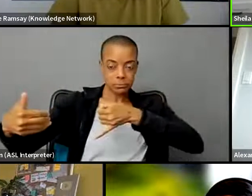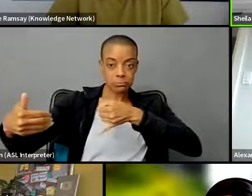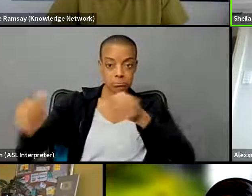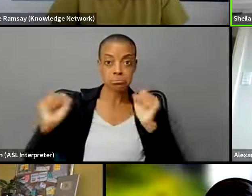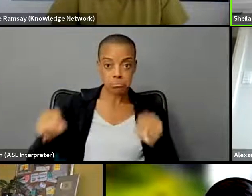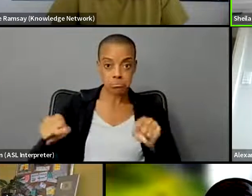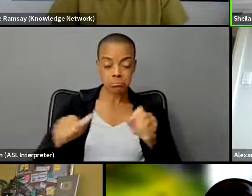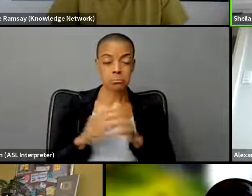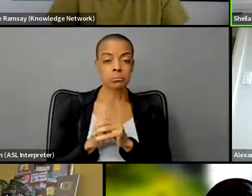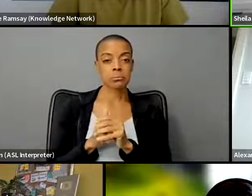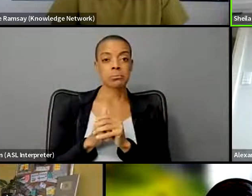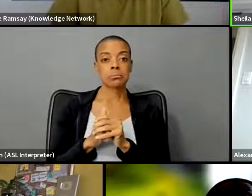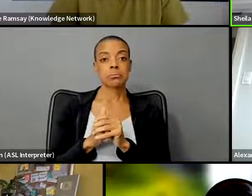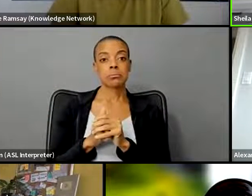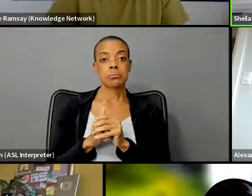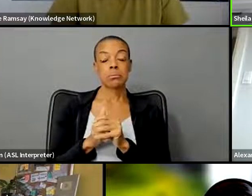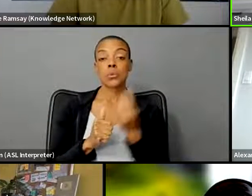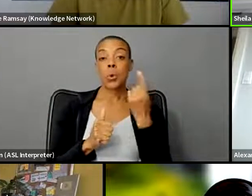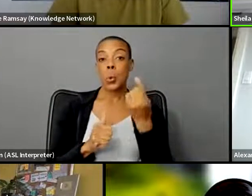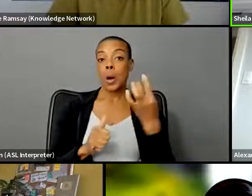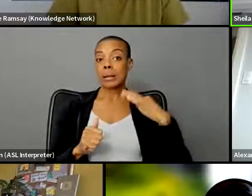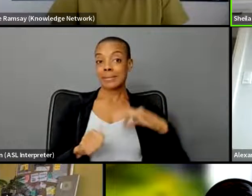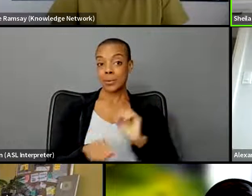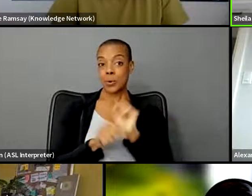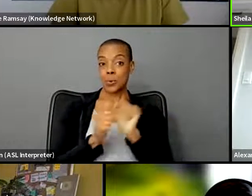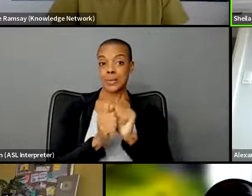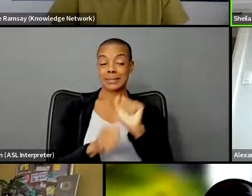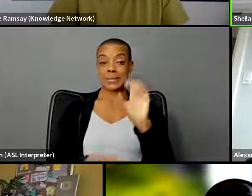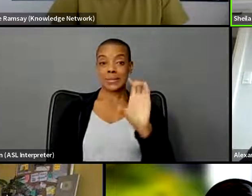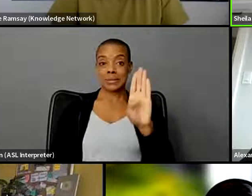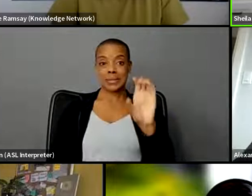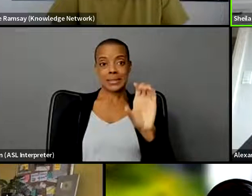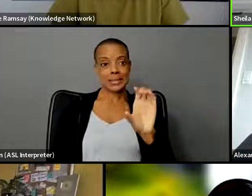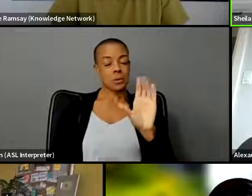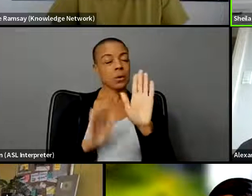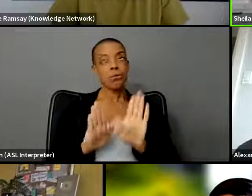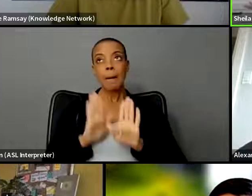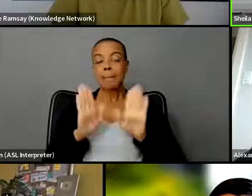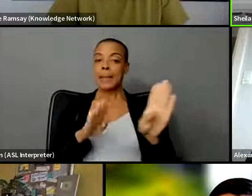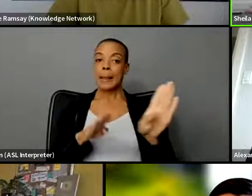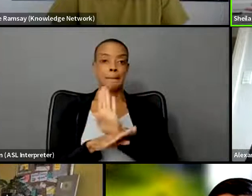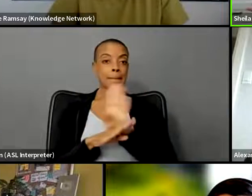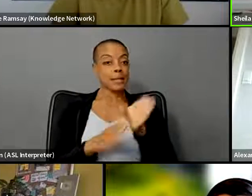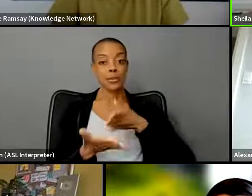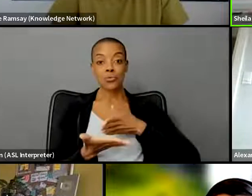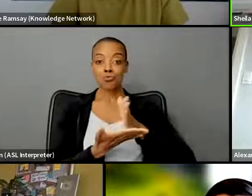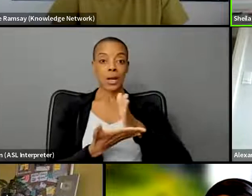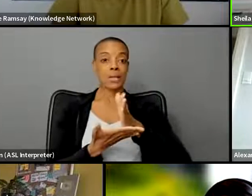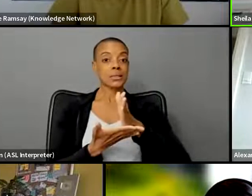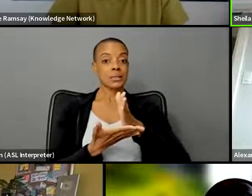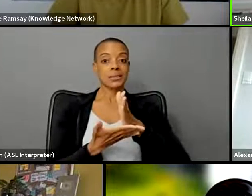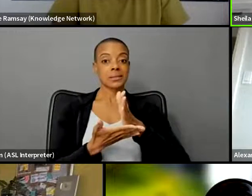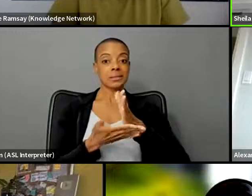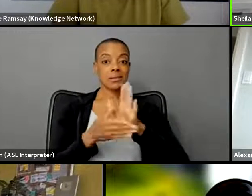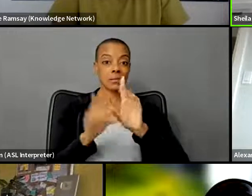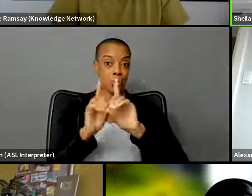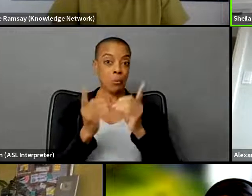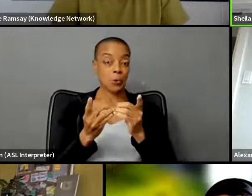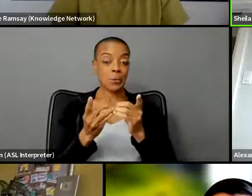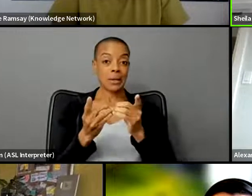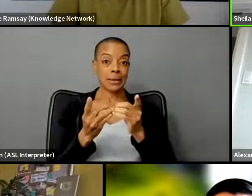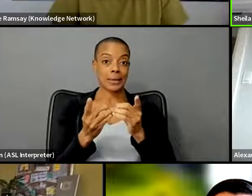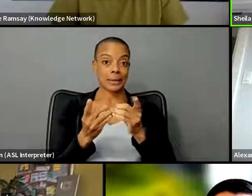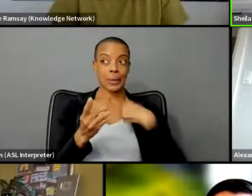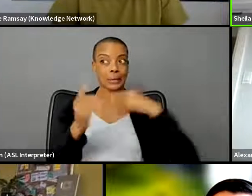of the great things about working with CBC is we have the most amazing business and rights department who actually put on this whole seminar.